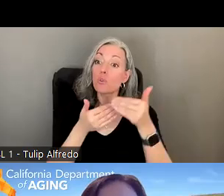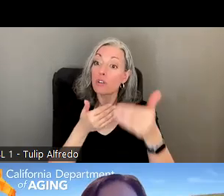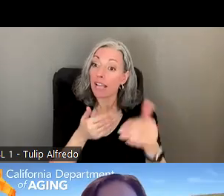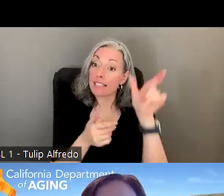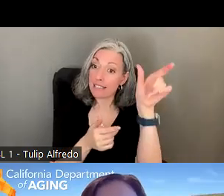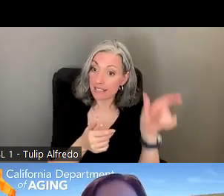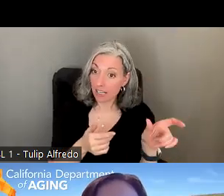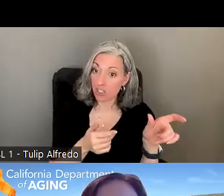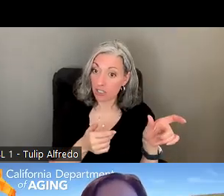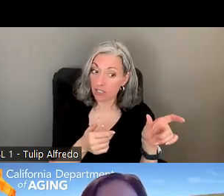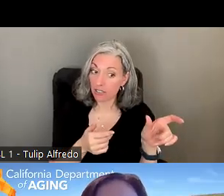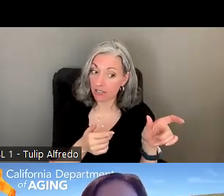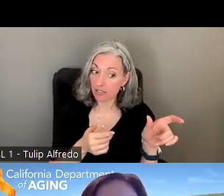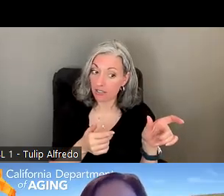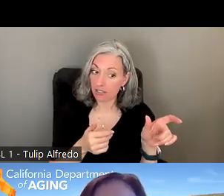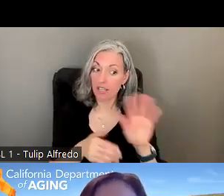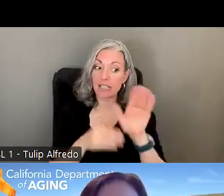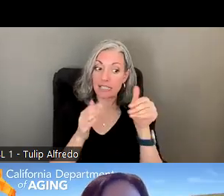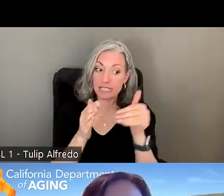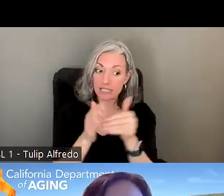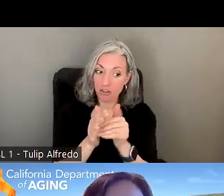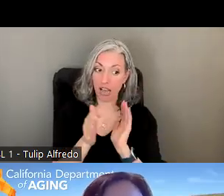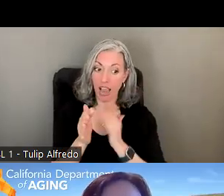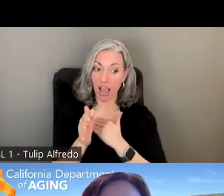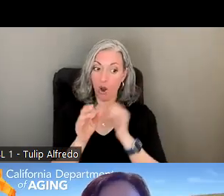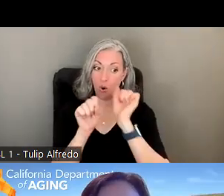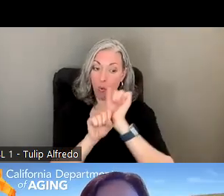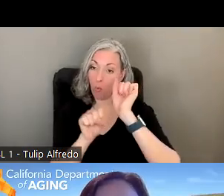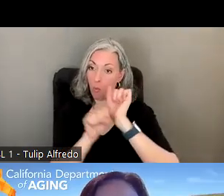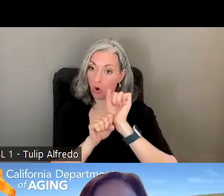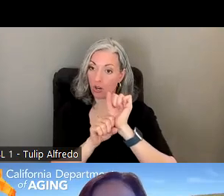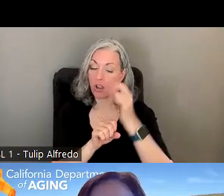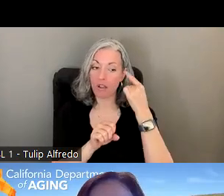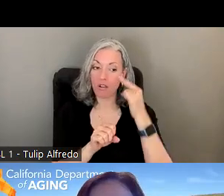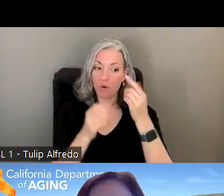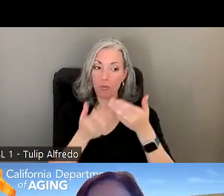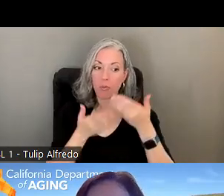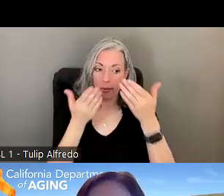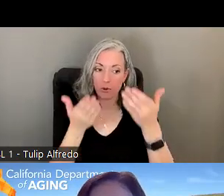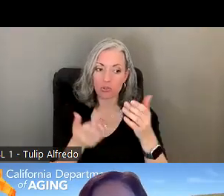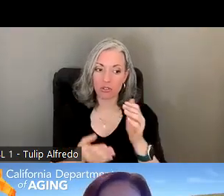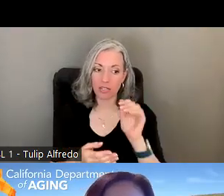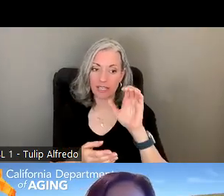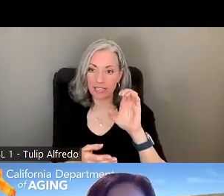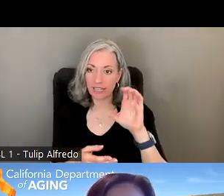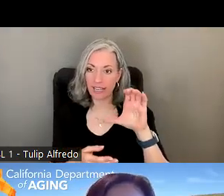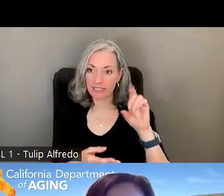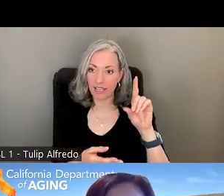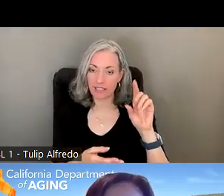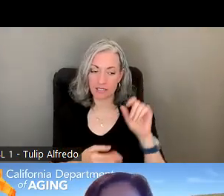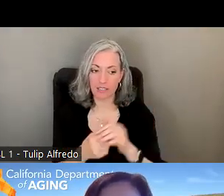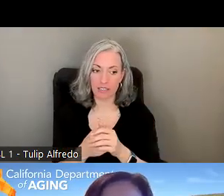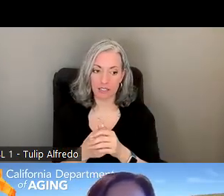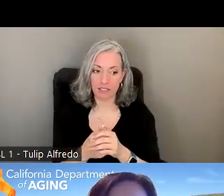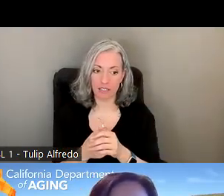have listed as Centering Our Work, EACAD and the Proposal for an Aging and Disability Lived Experience Advisory Board. I'm going